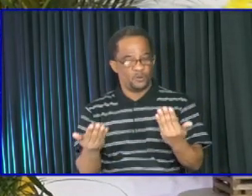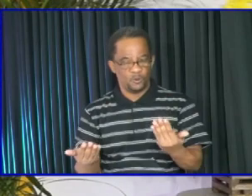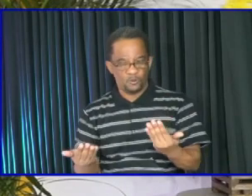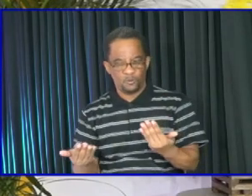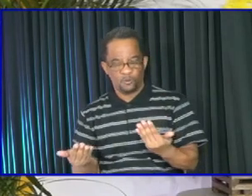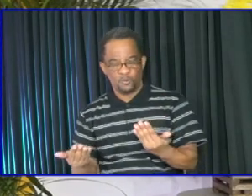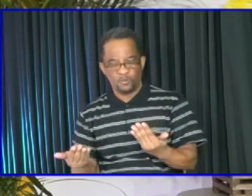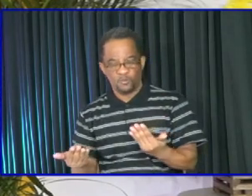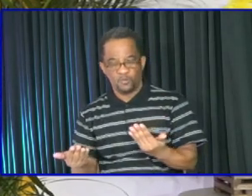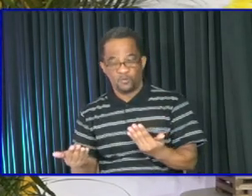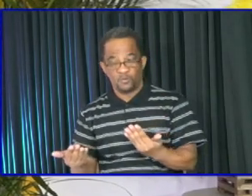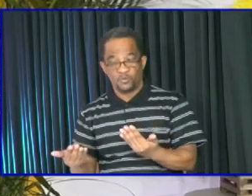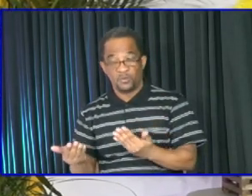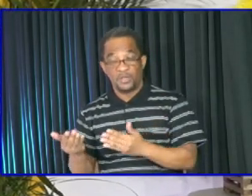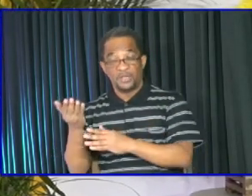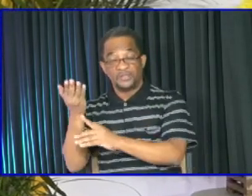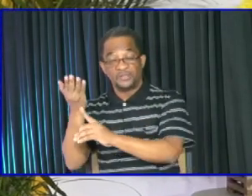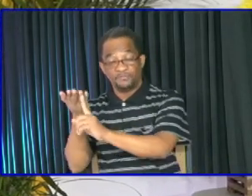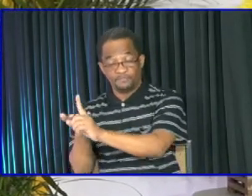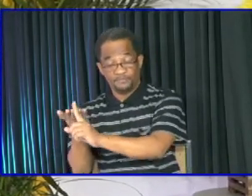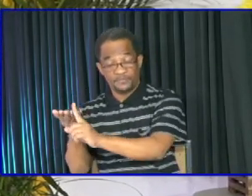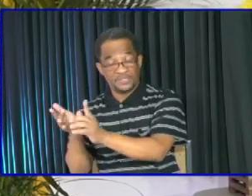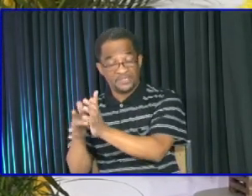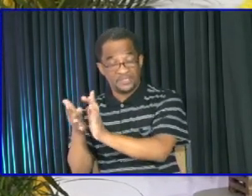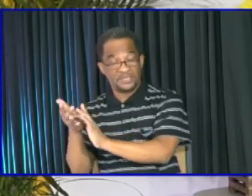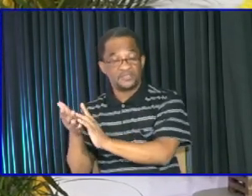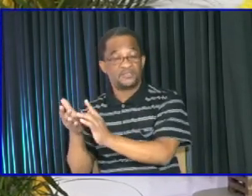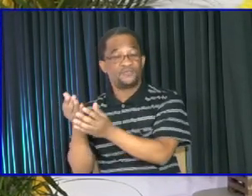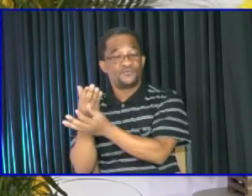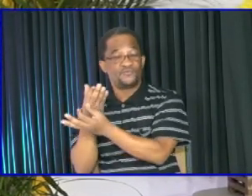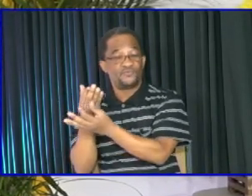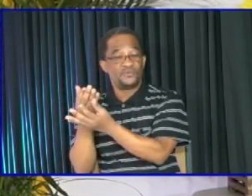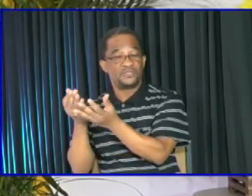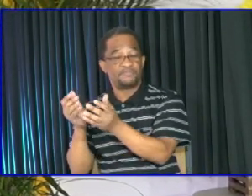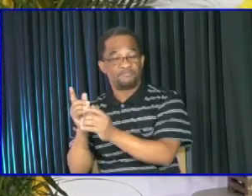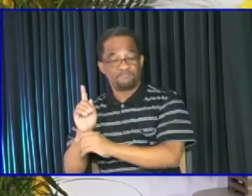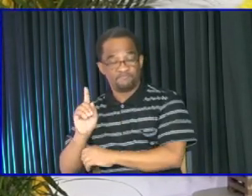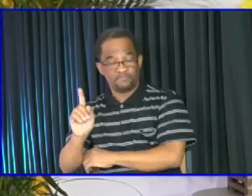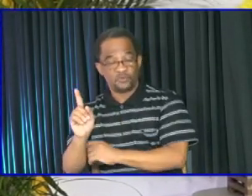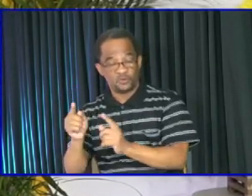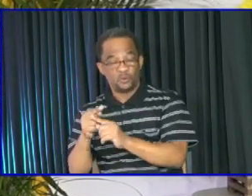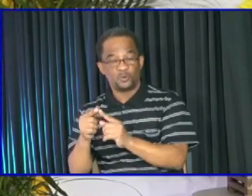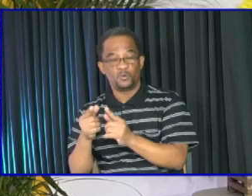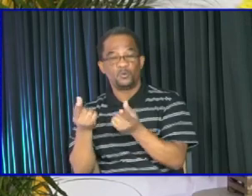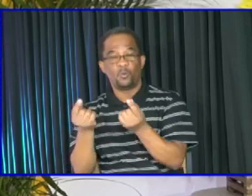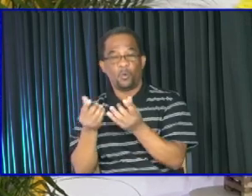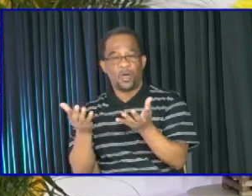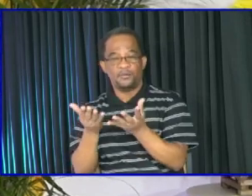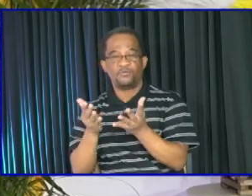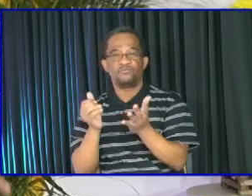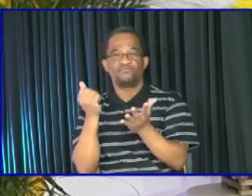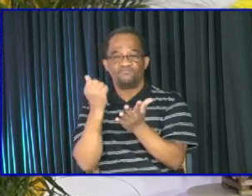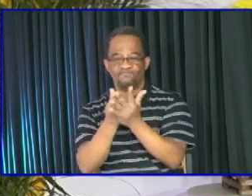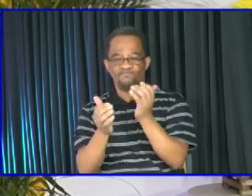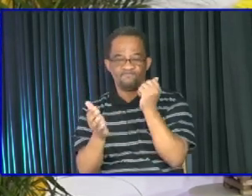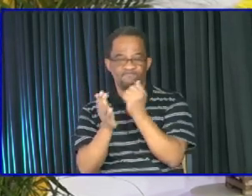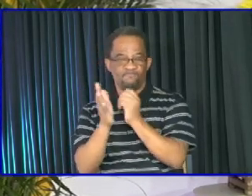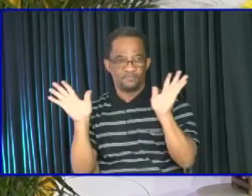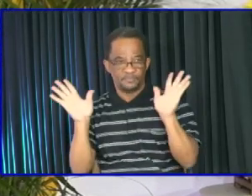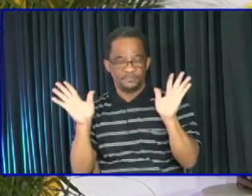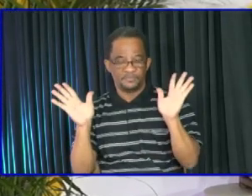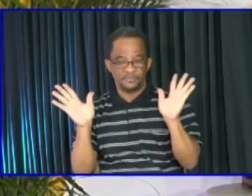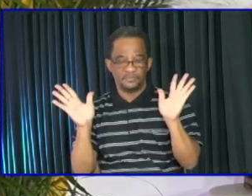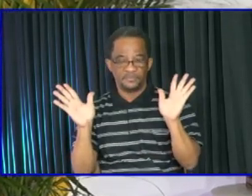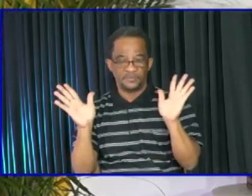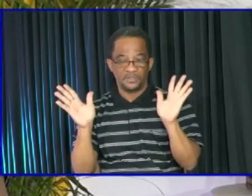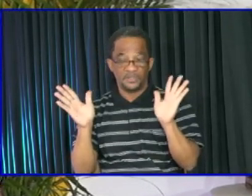one who spoke and it was done, the one who commanded and he stood fast, Jesus. Jesus, who is the I am